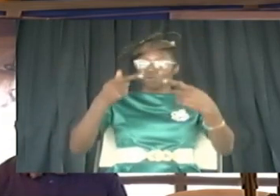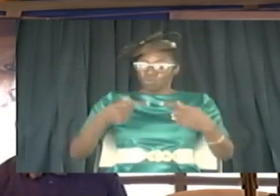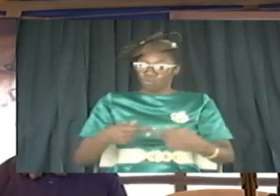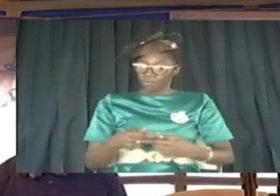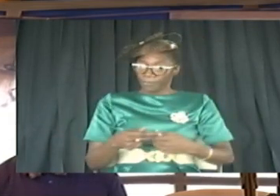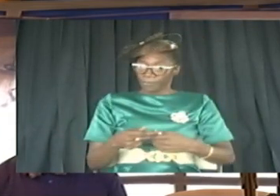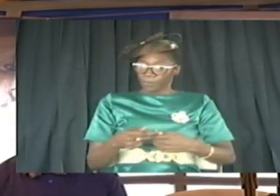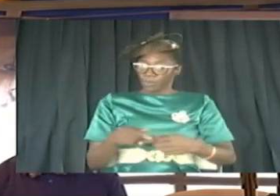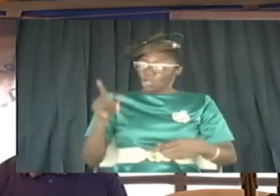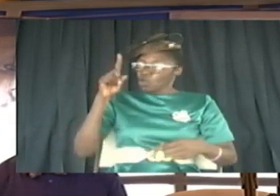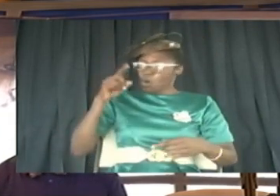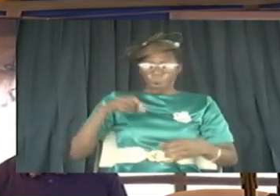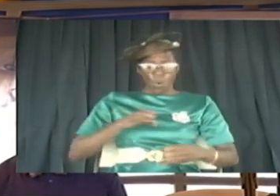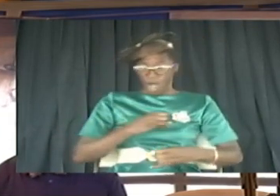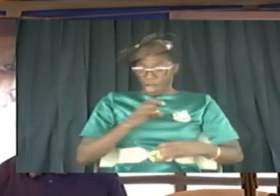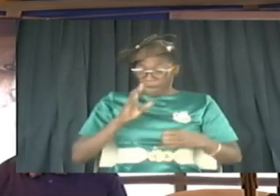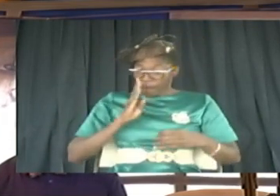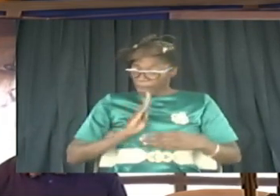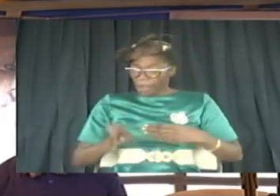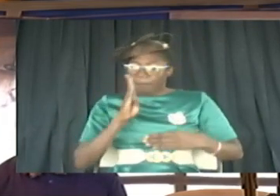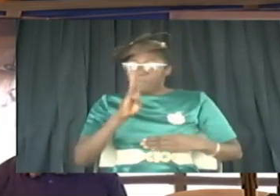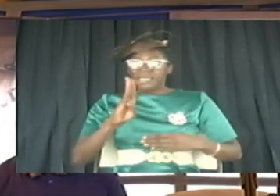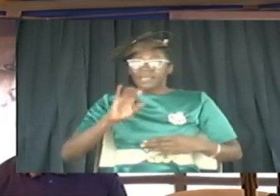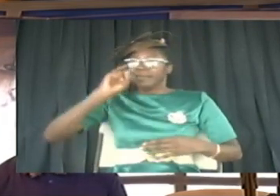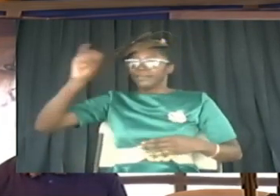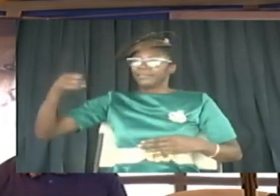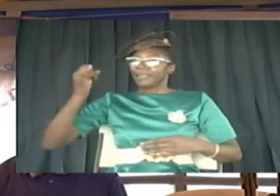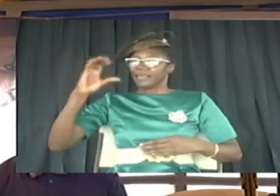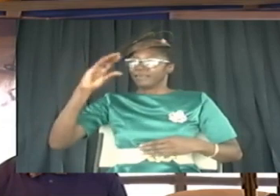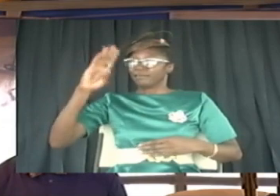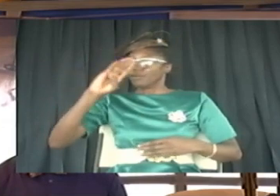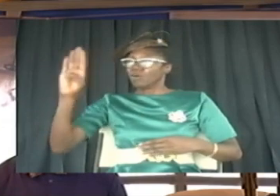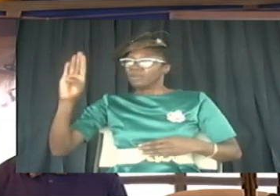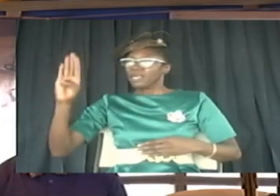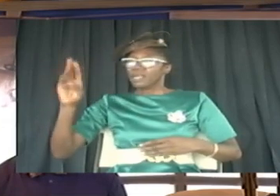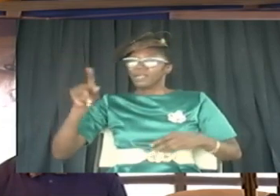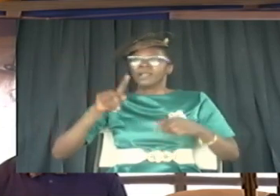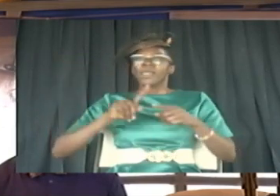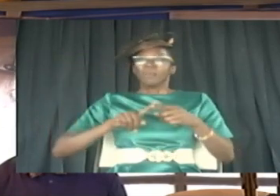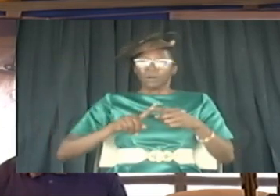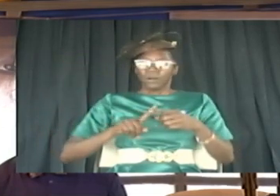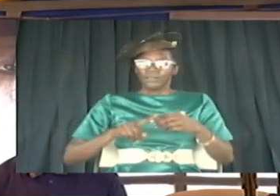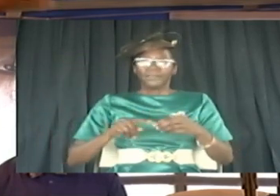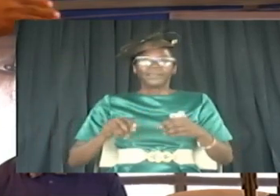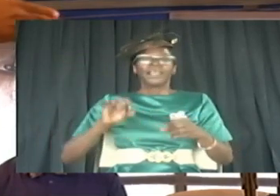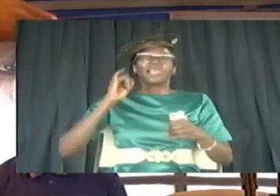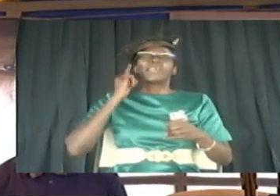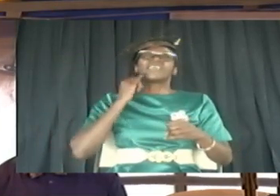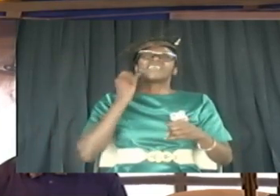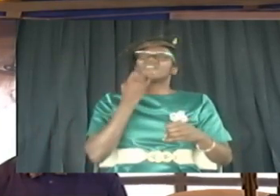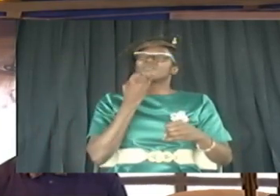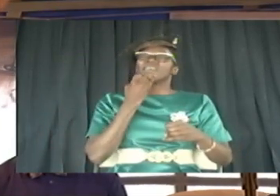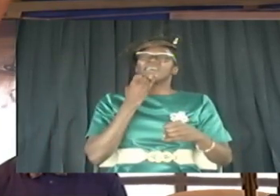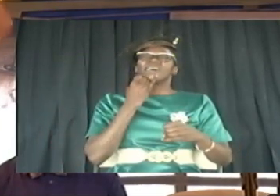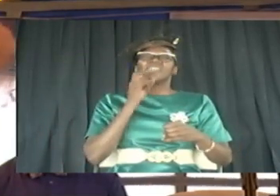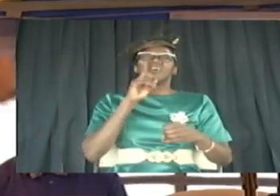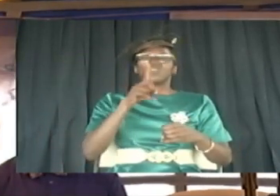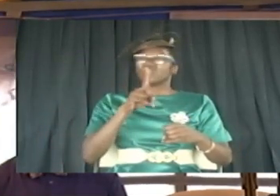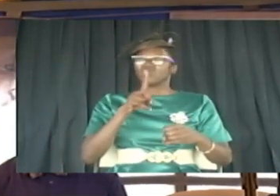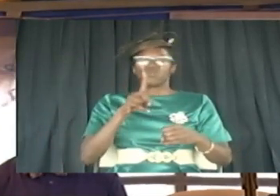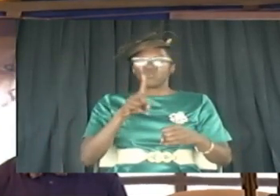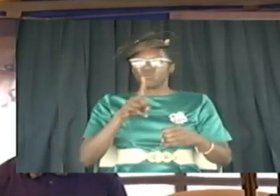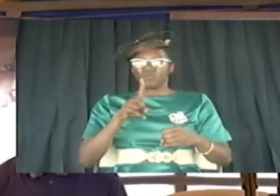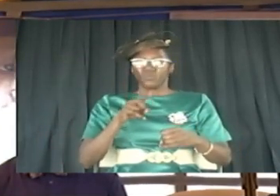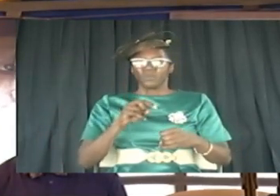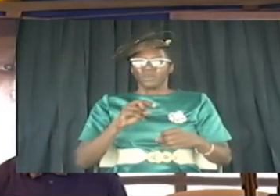no longer will your name be Jacob, but your name will be Israel. You shall prevail. My favor is upon